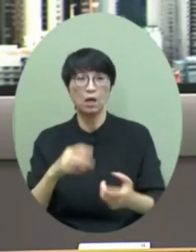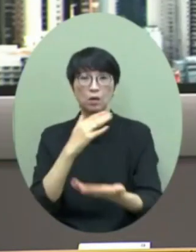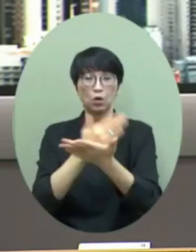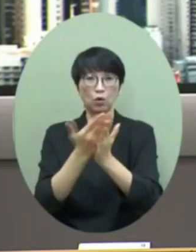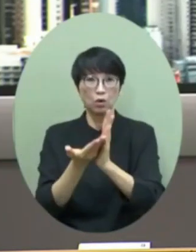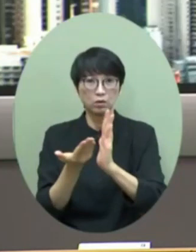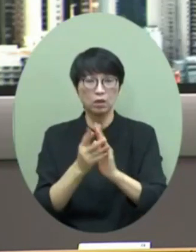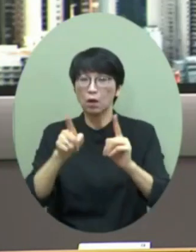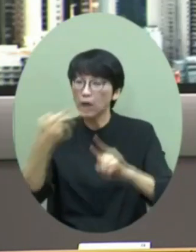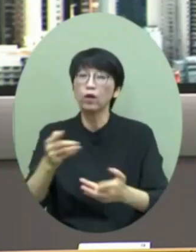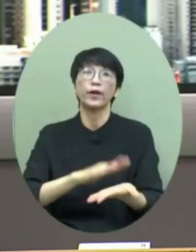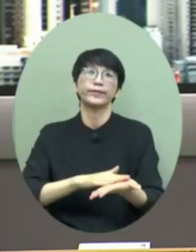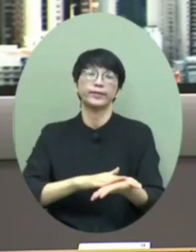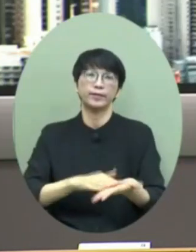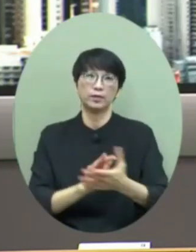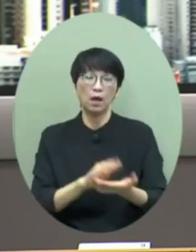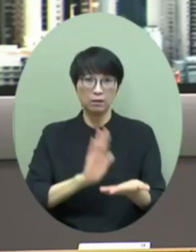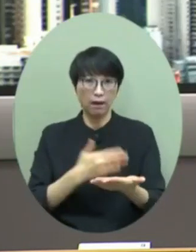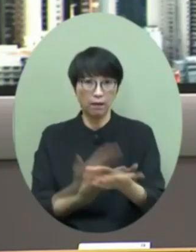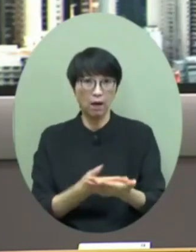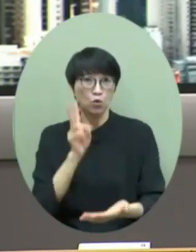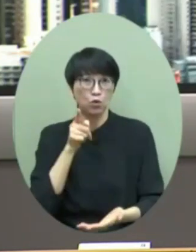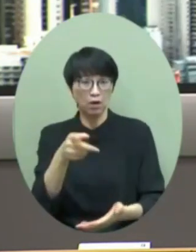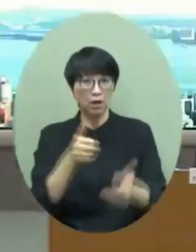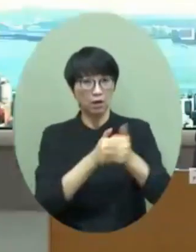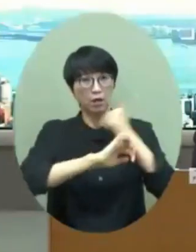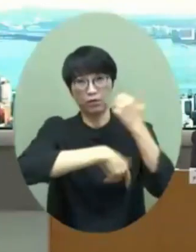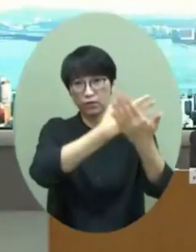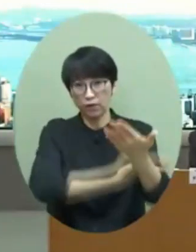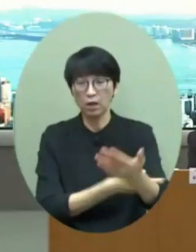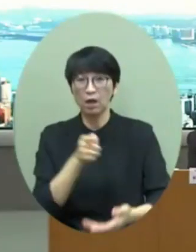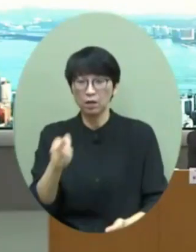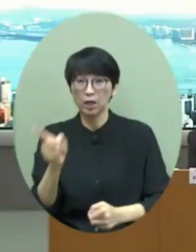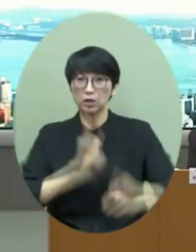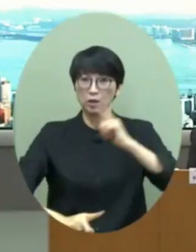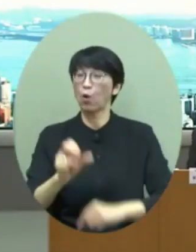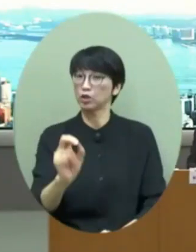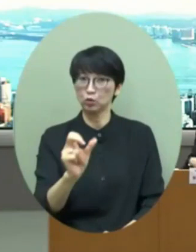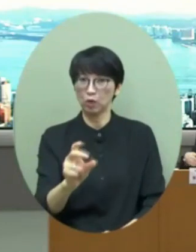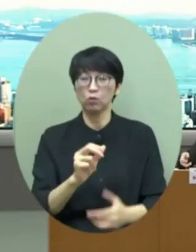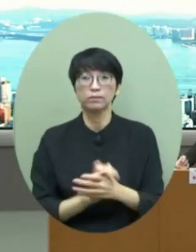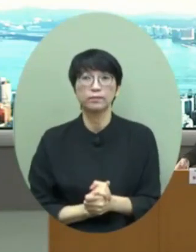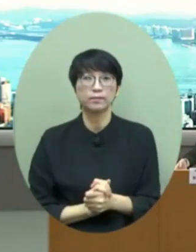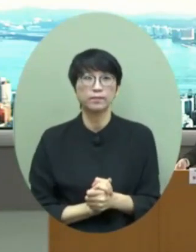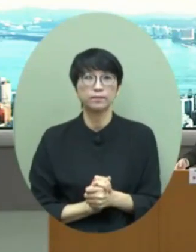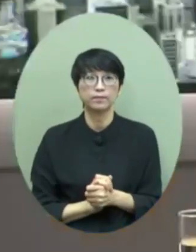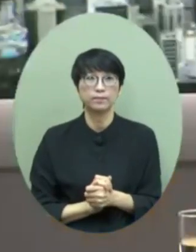evidence and the law. Well, I would like to add in regard to your question about number.